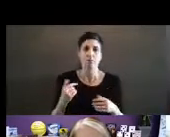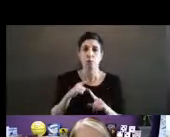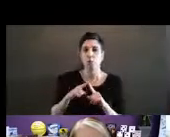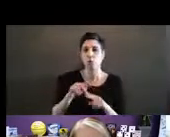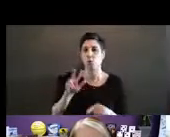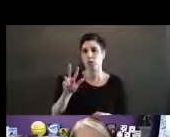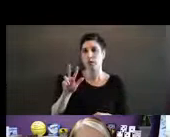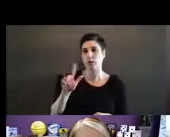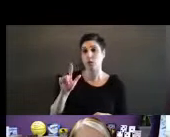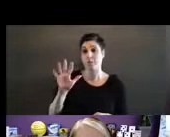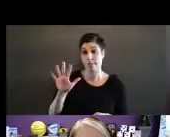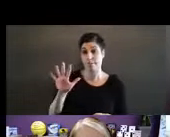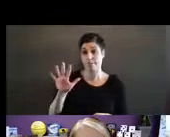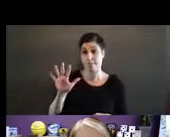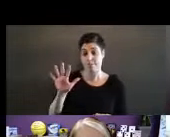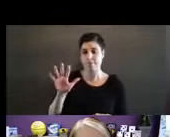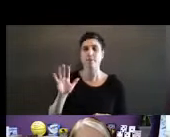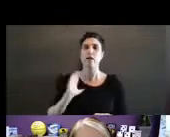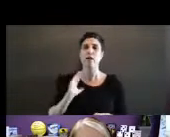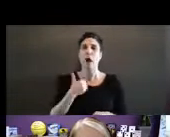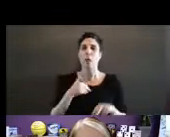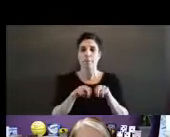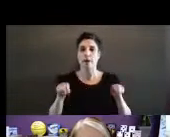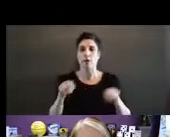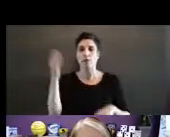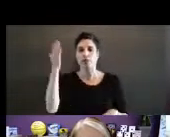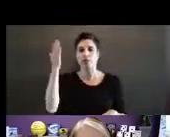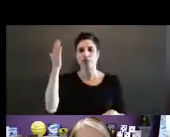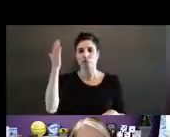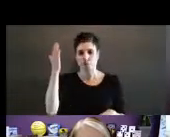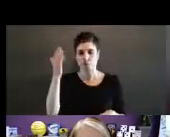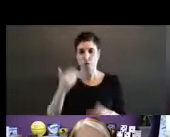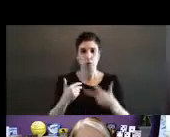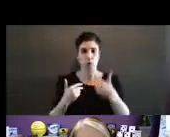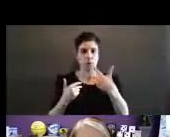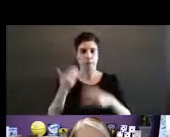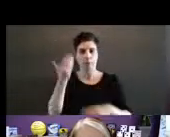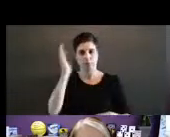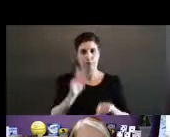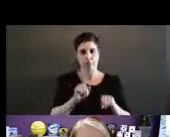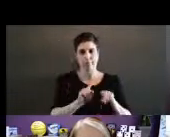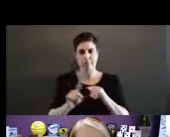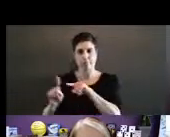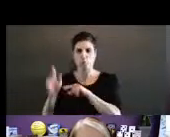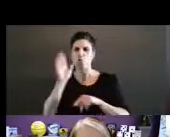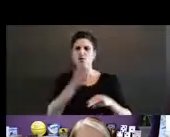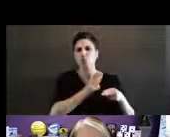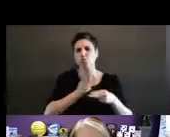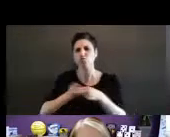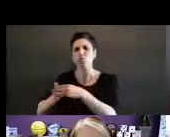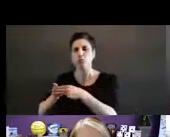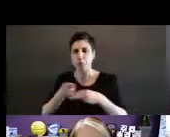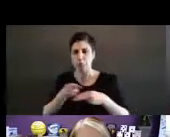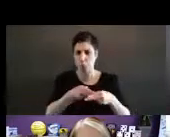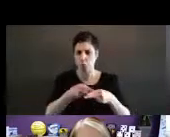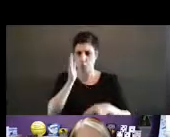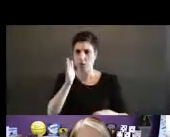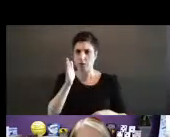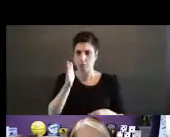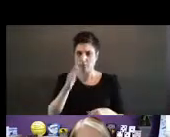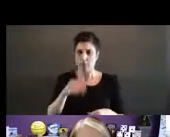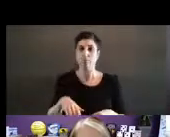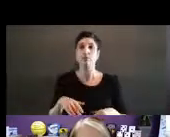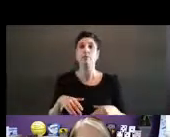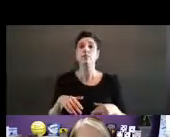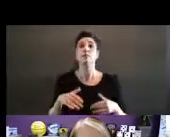3:25, we'll be having our panel discussion. So we'll be hearing from 3 presenters who I'm going to introduce in a minute. And then we'll have a little